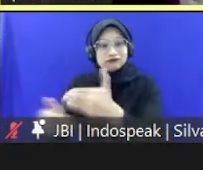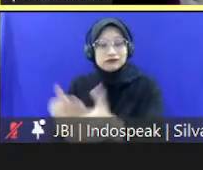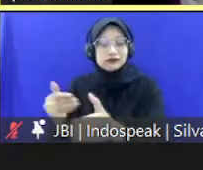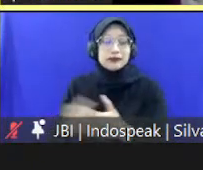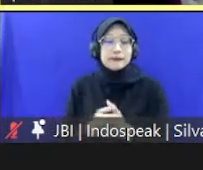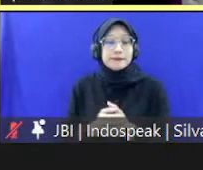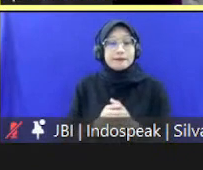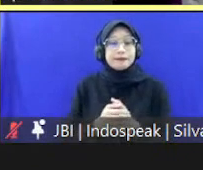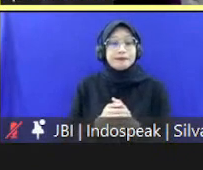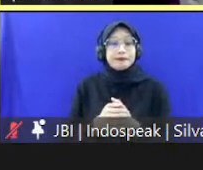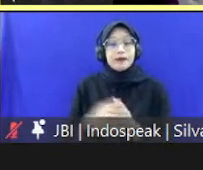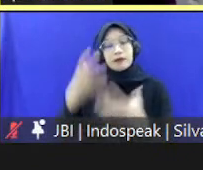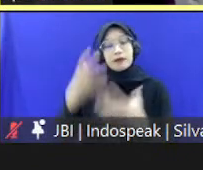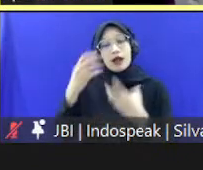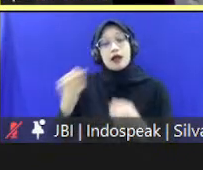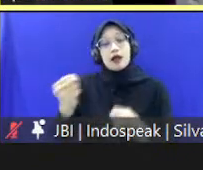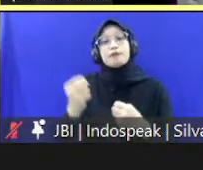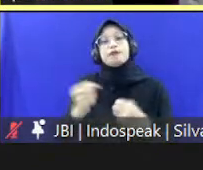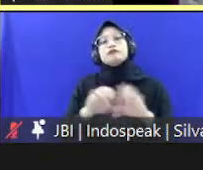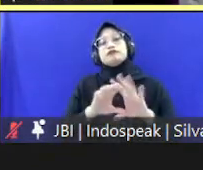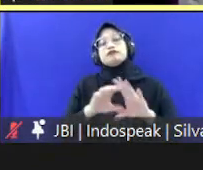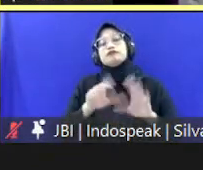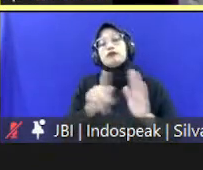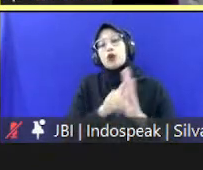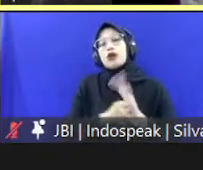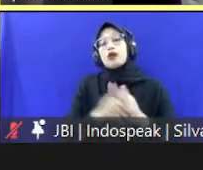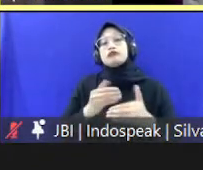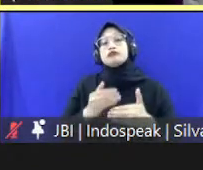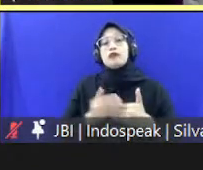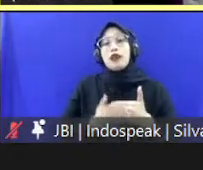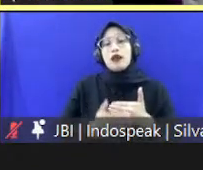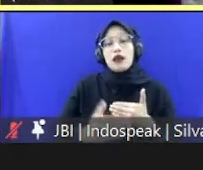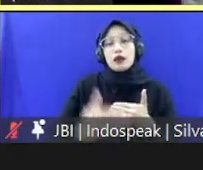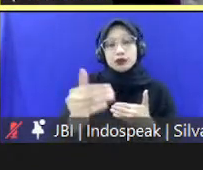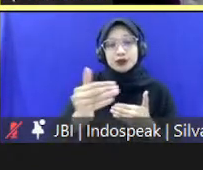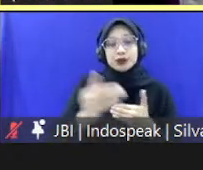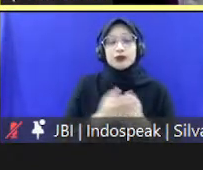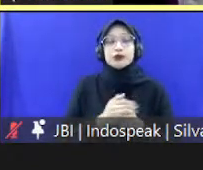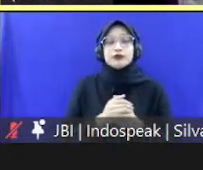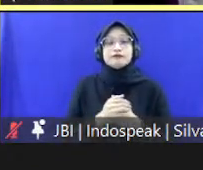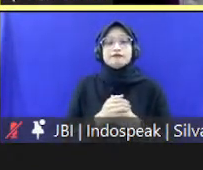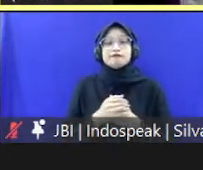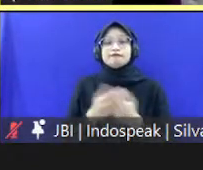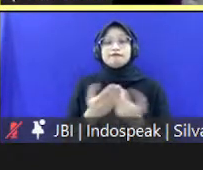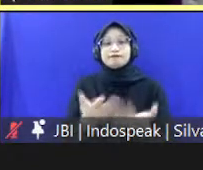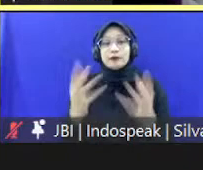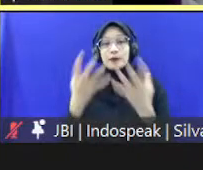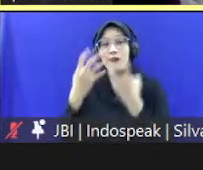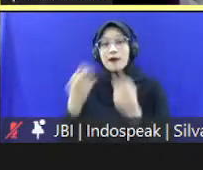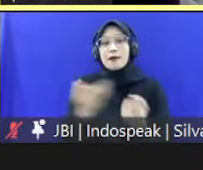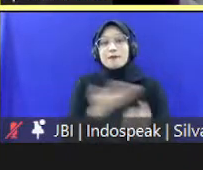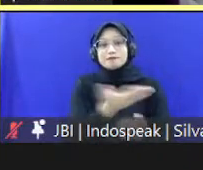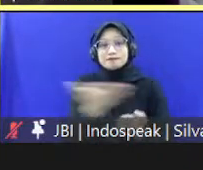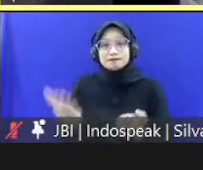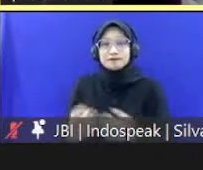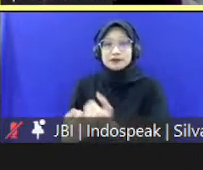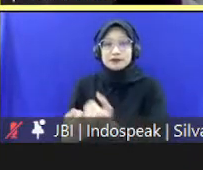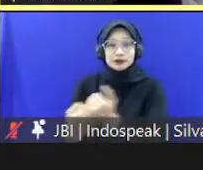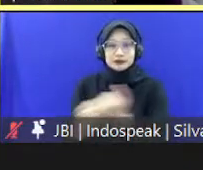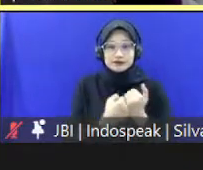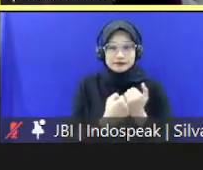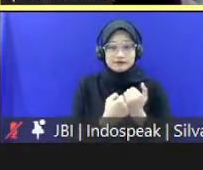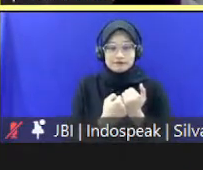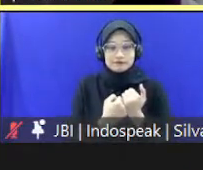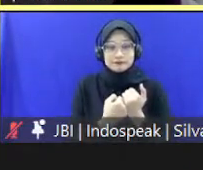able to continue working on this, and we ask your involvement and your support to join our advocacy to the Indonesian